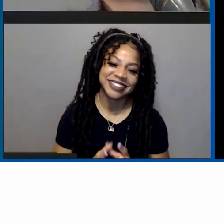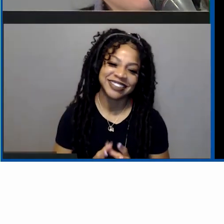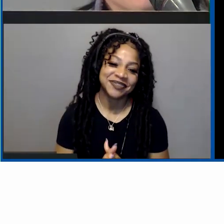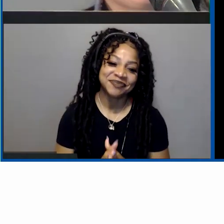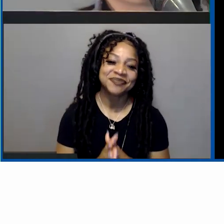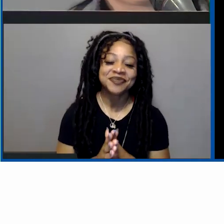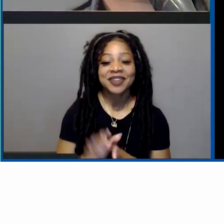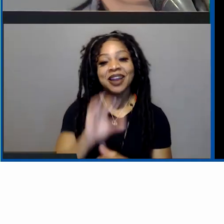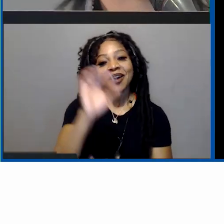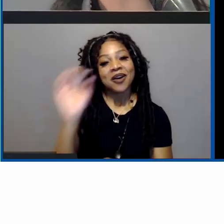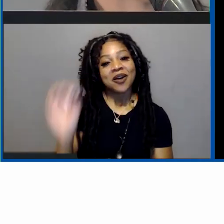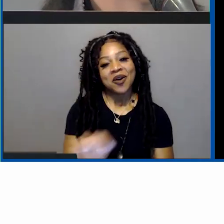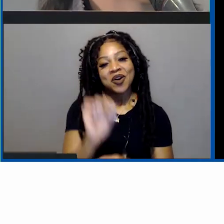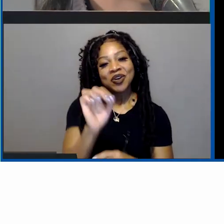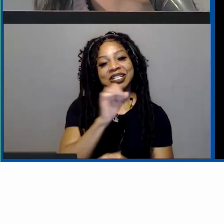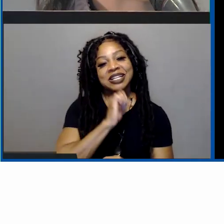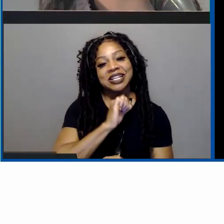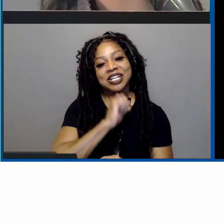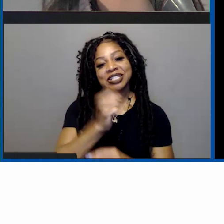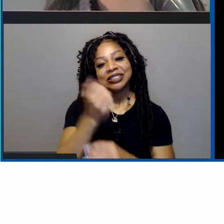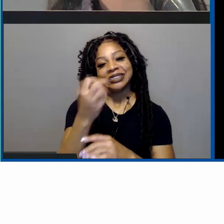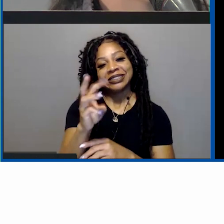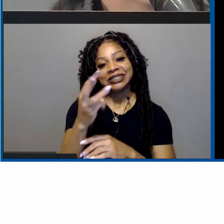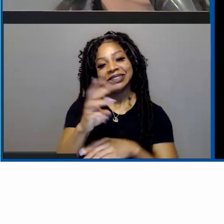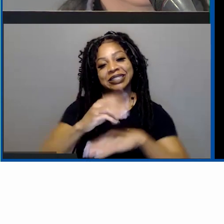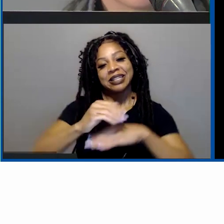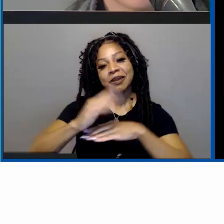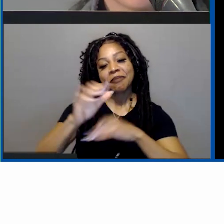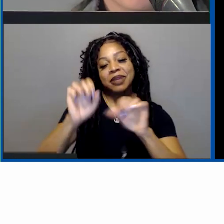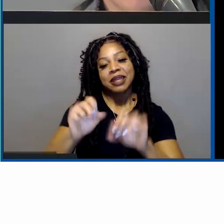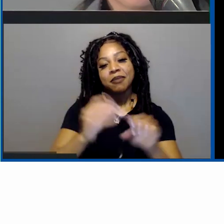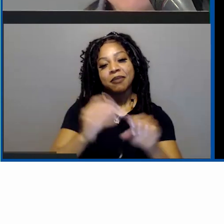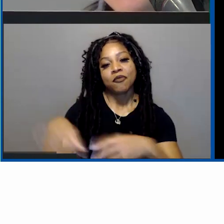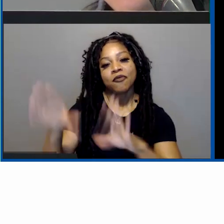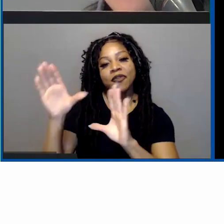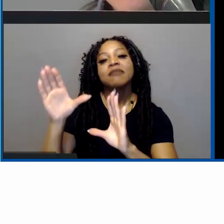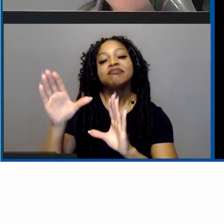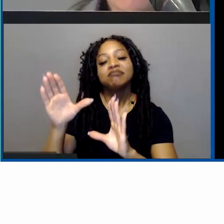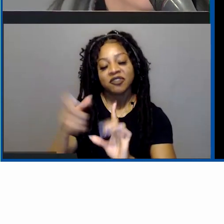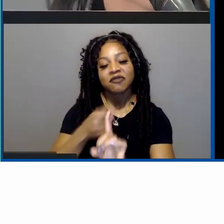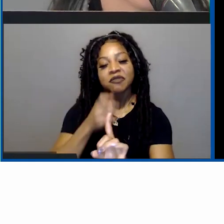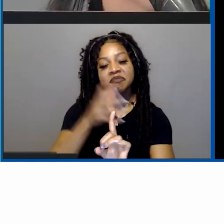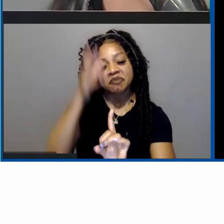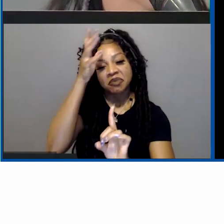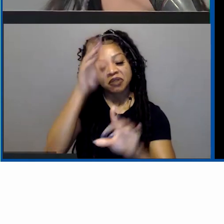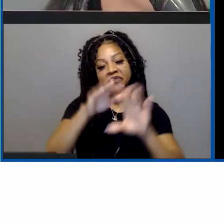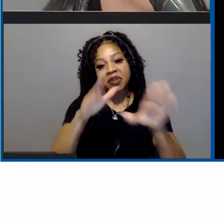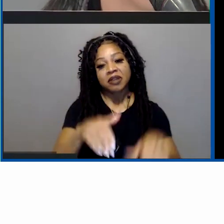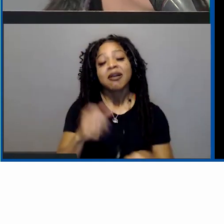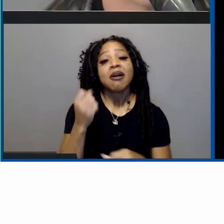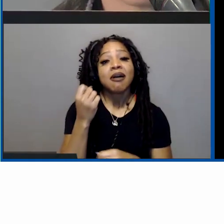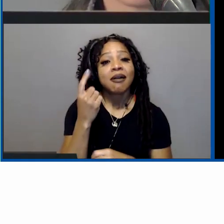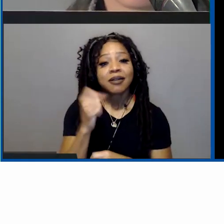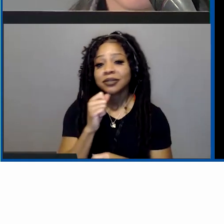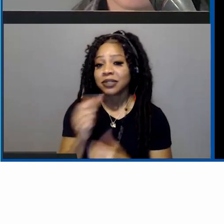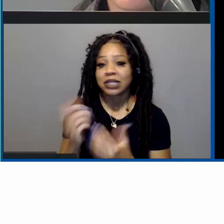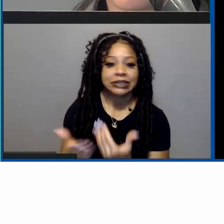So in Ontario, it's 16. It is 16. Obviously, it's not going to be an easy life